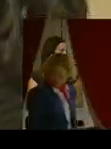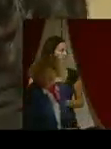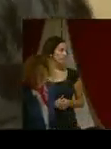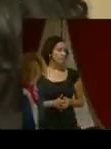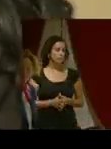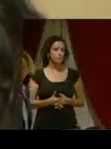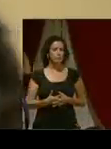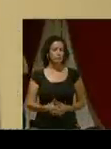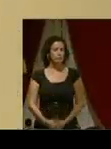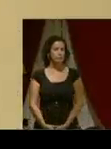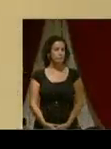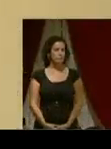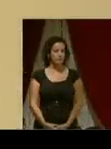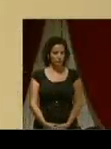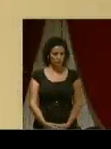to it.